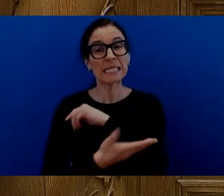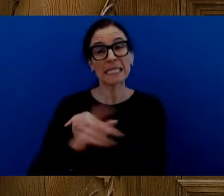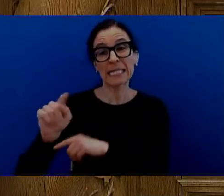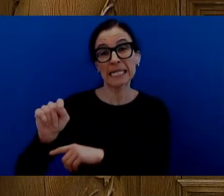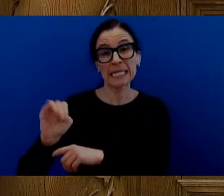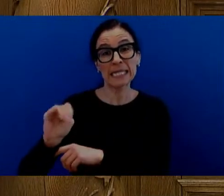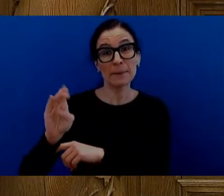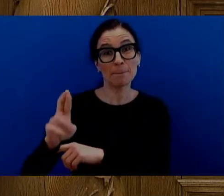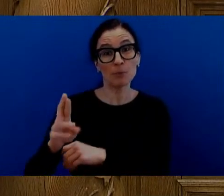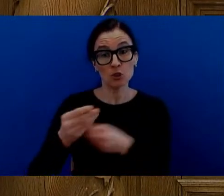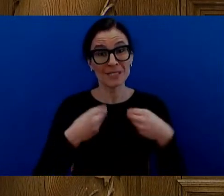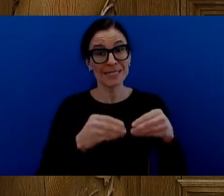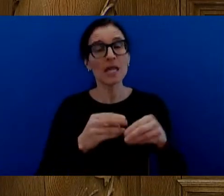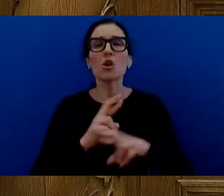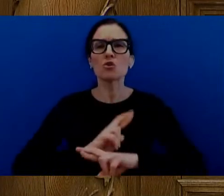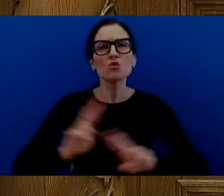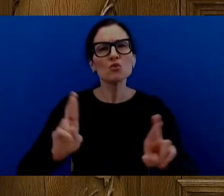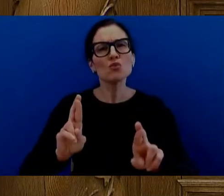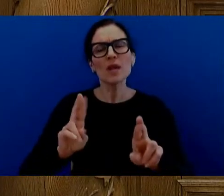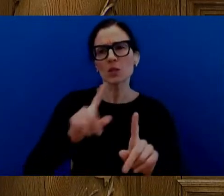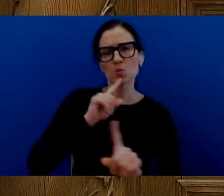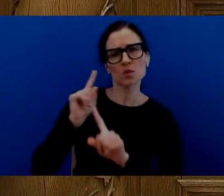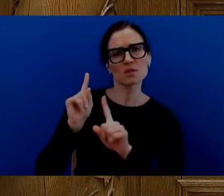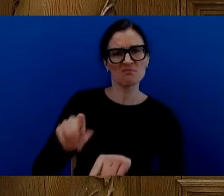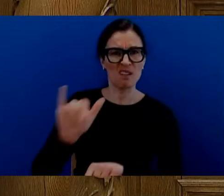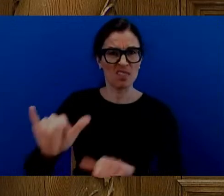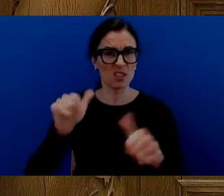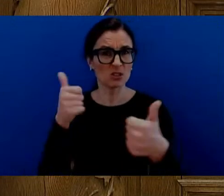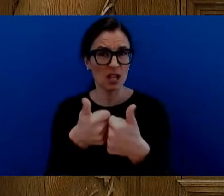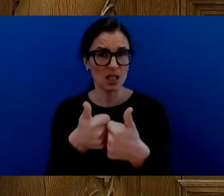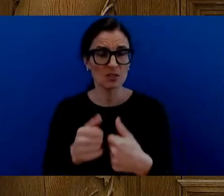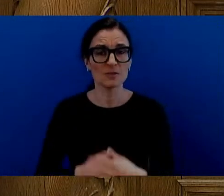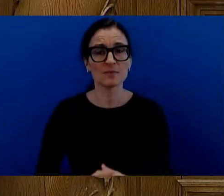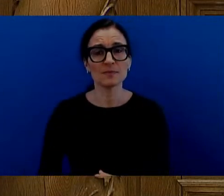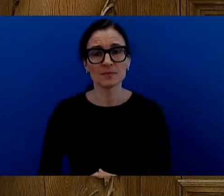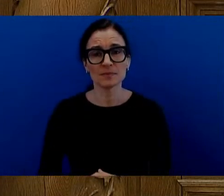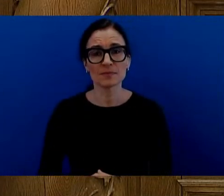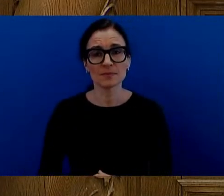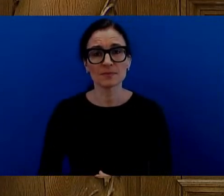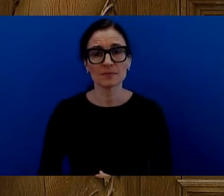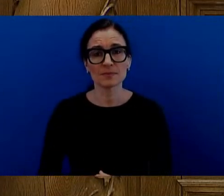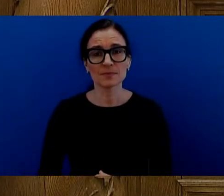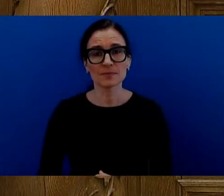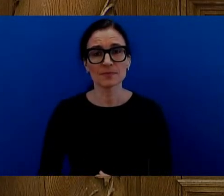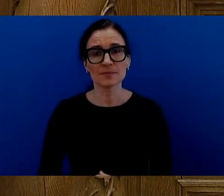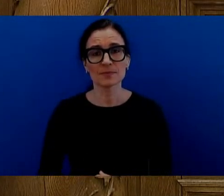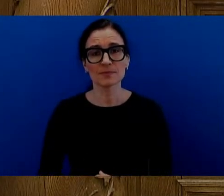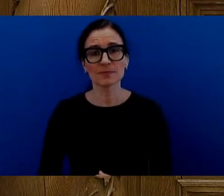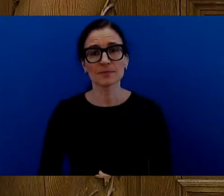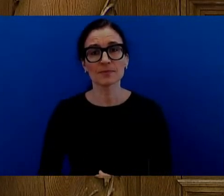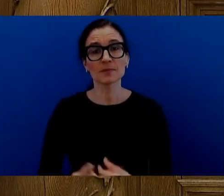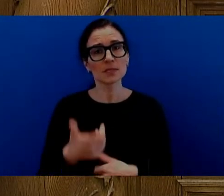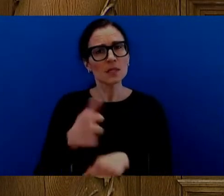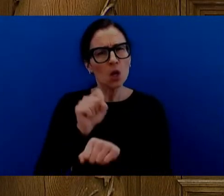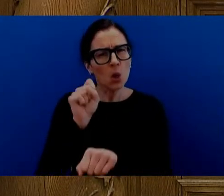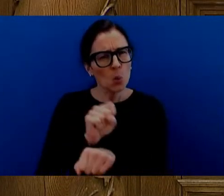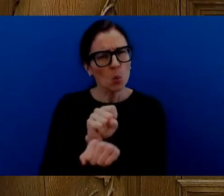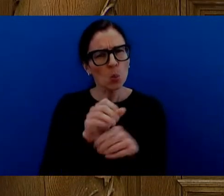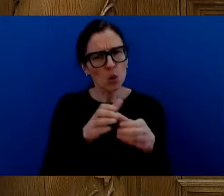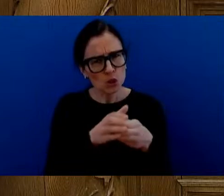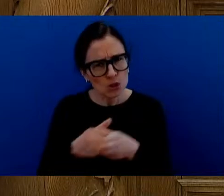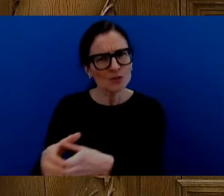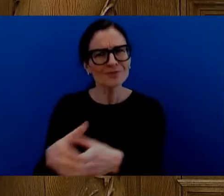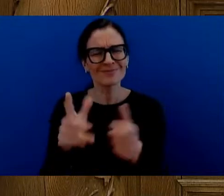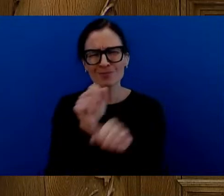Working together to grow a stronger, more self-sufficient economy here at home is our top priority. To unlock